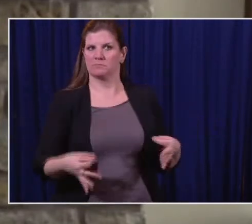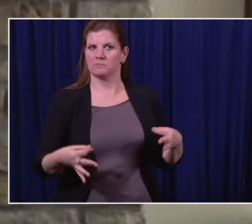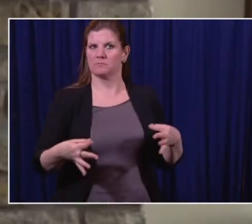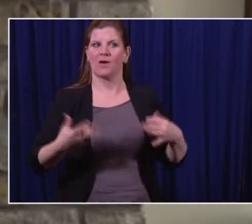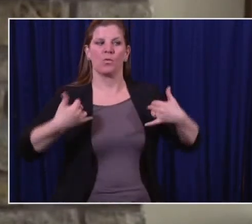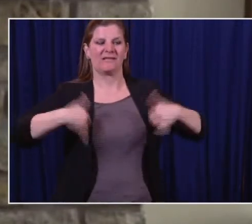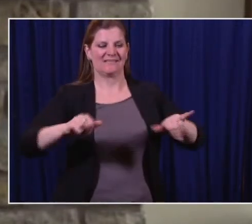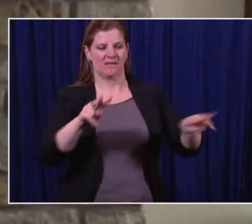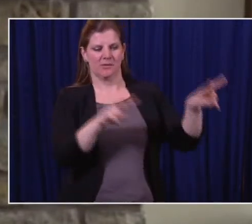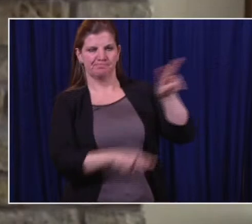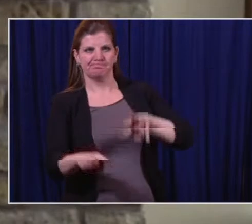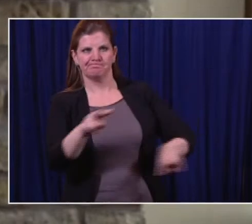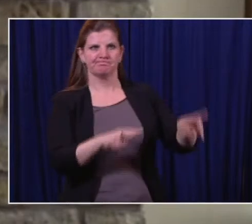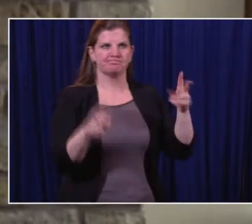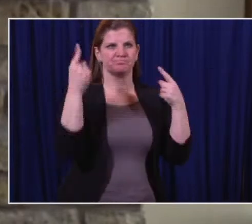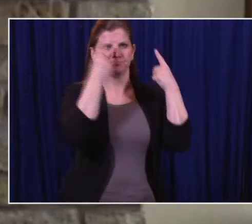out.